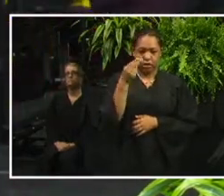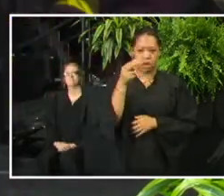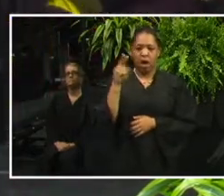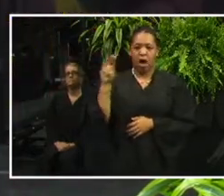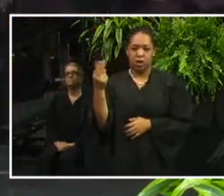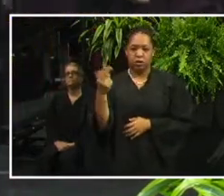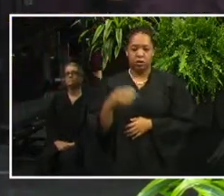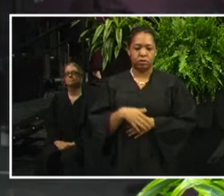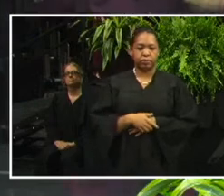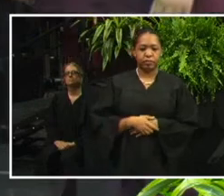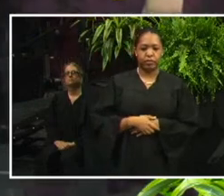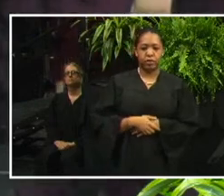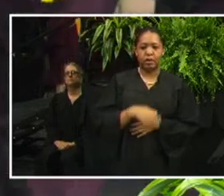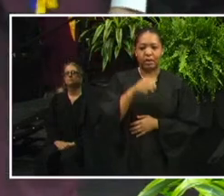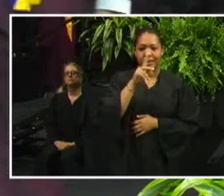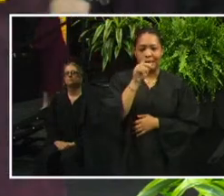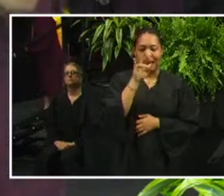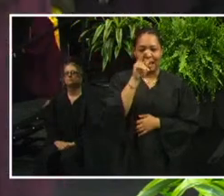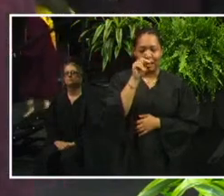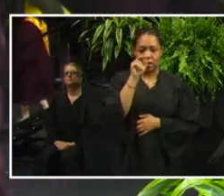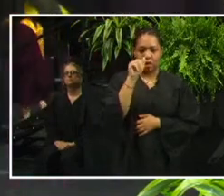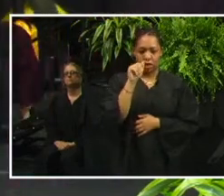Kiana Unique Lovett.